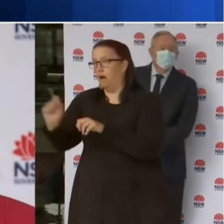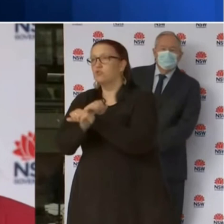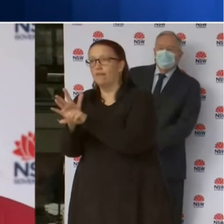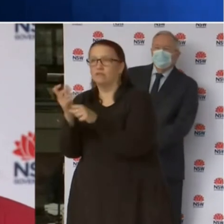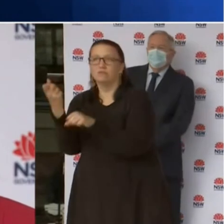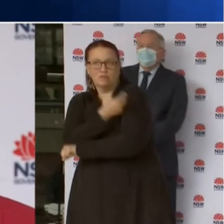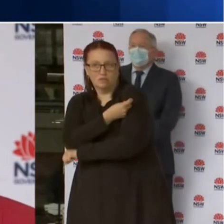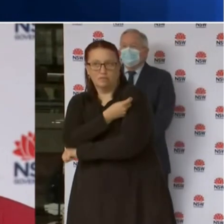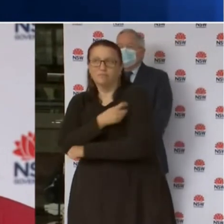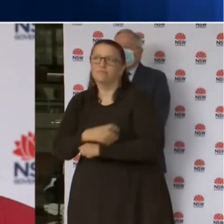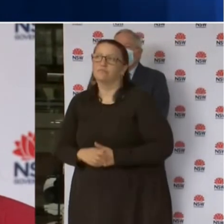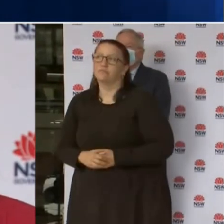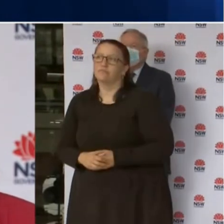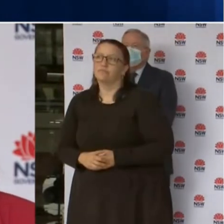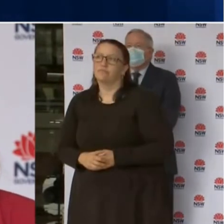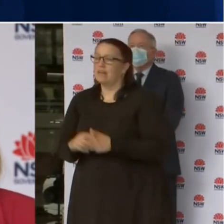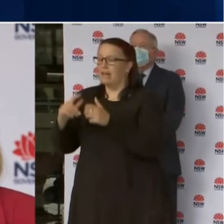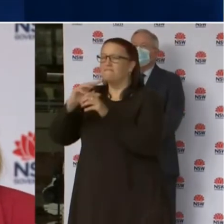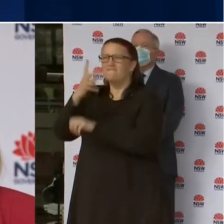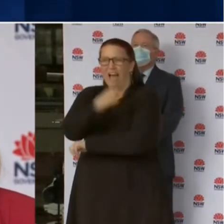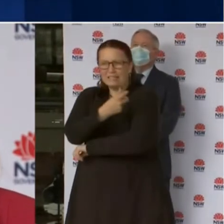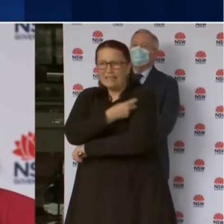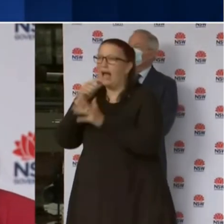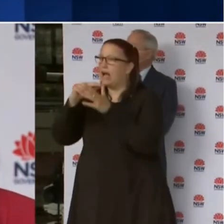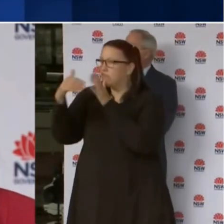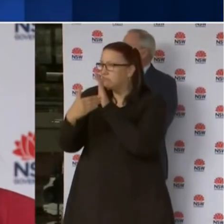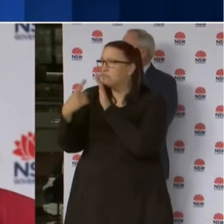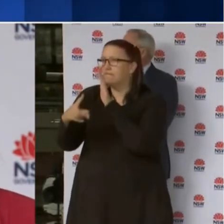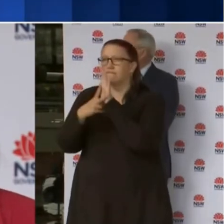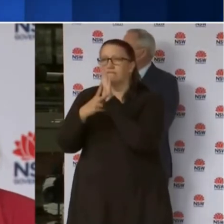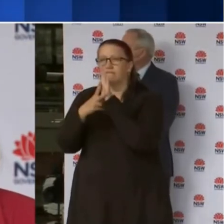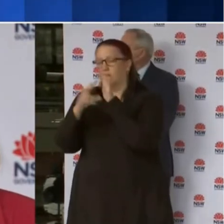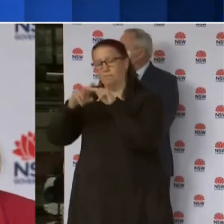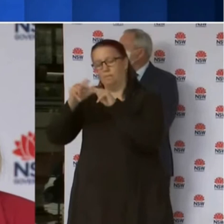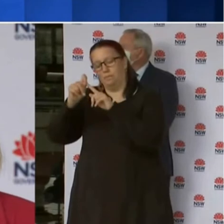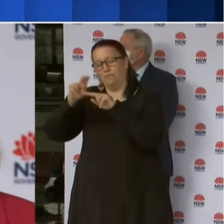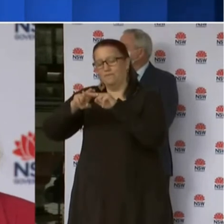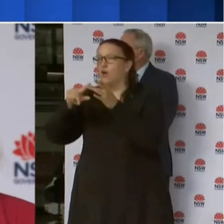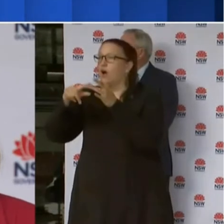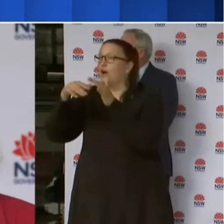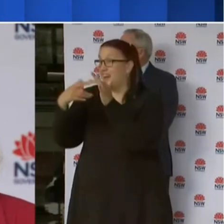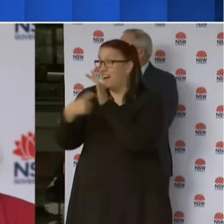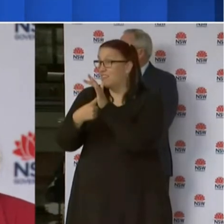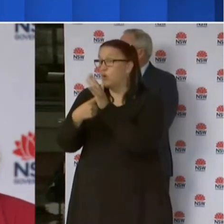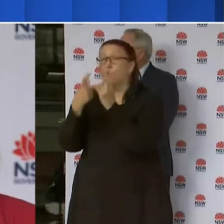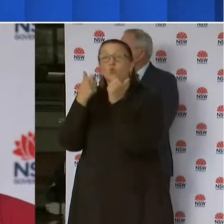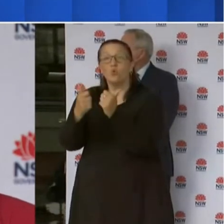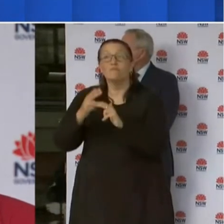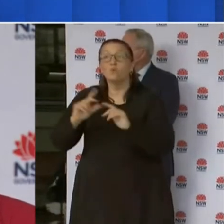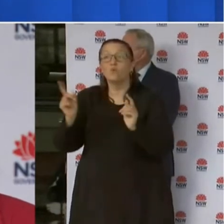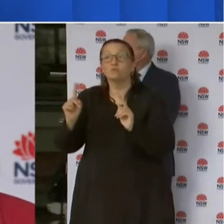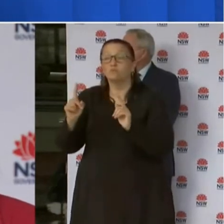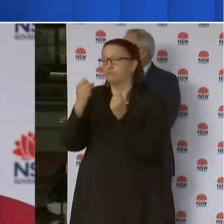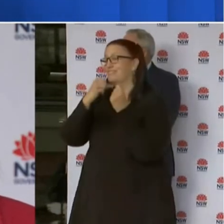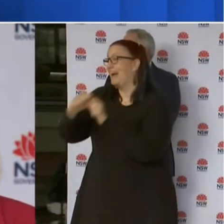an impact on transmission. The second group we're trying to vaccinate is all those workers that come into contact